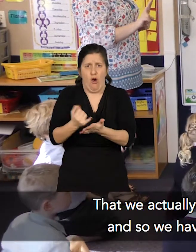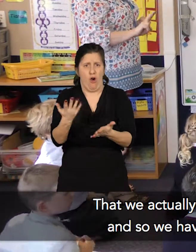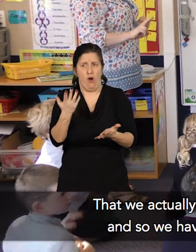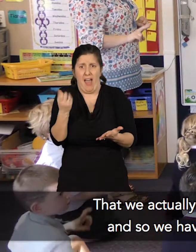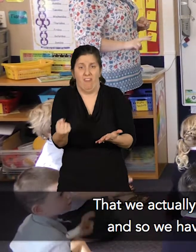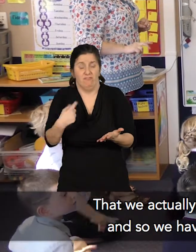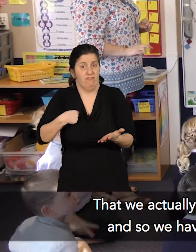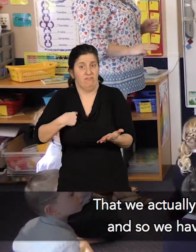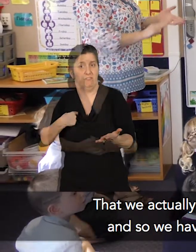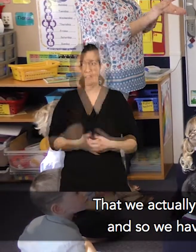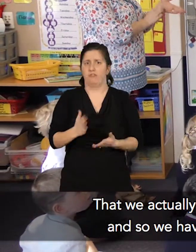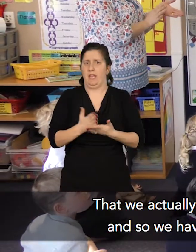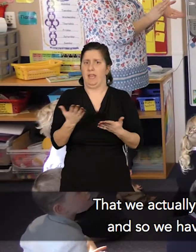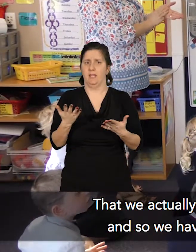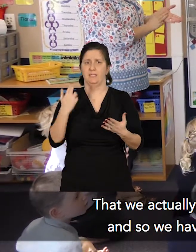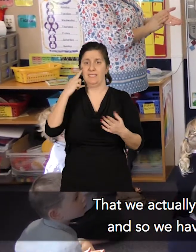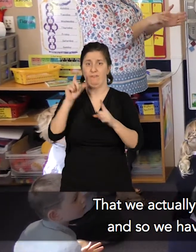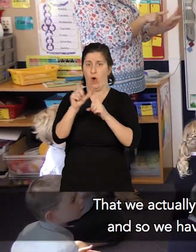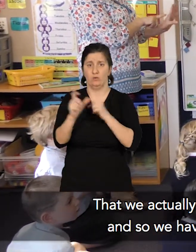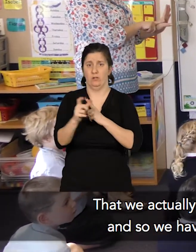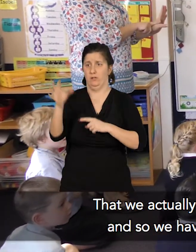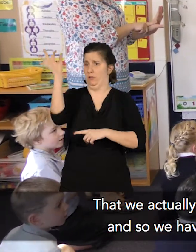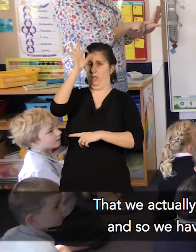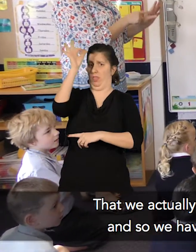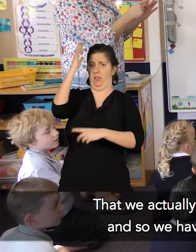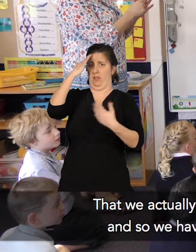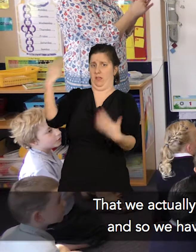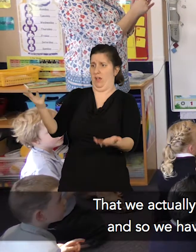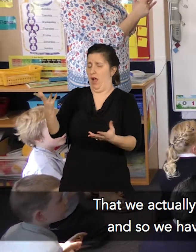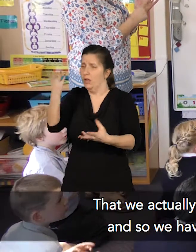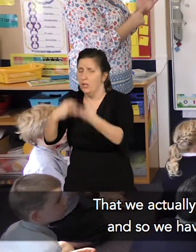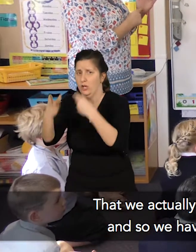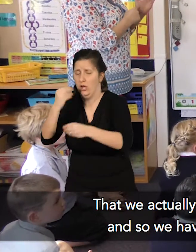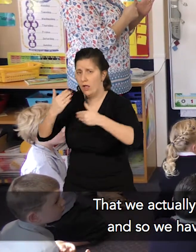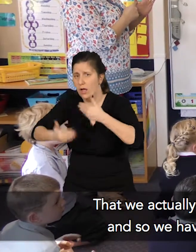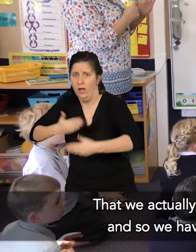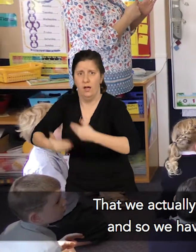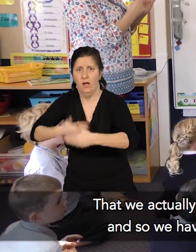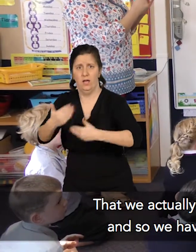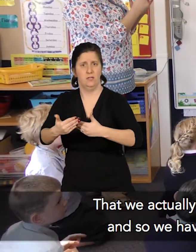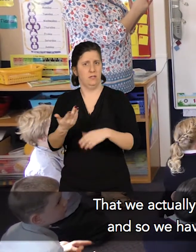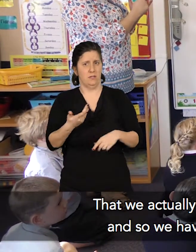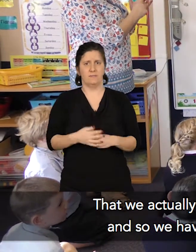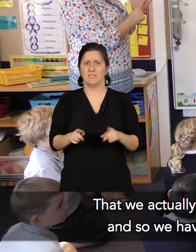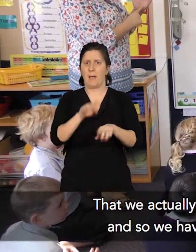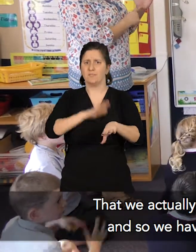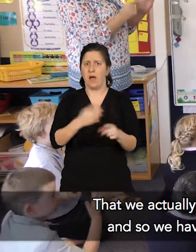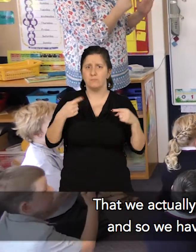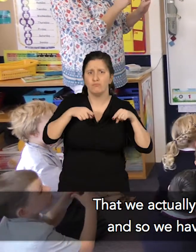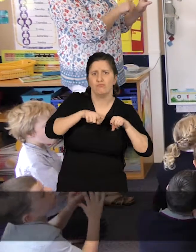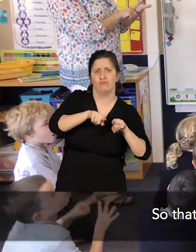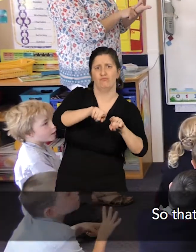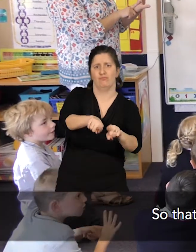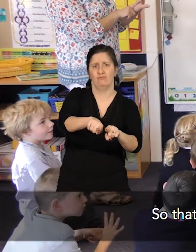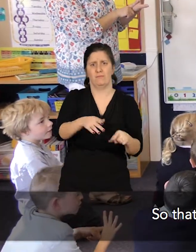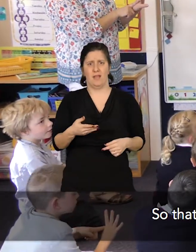that we actually don't know anything about the deaf culture, and so we have to learn about his culture and alongside